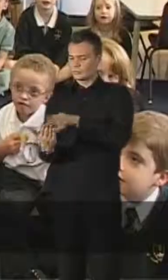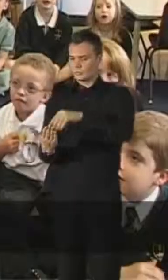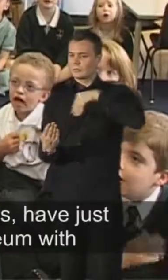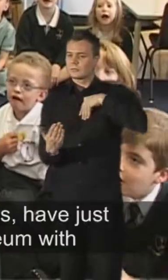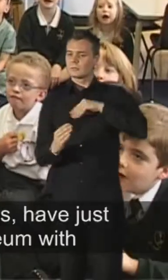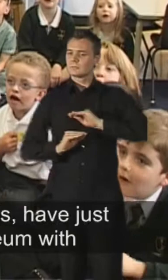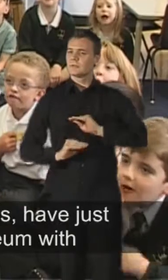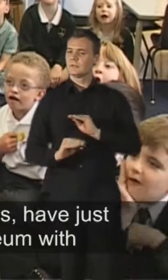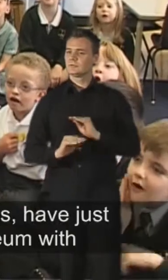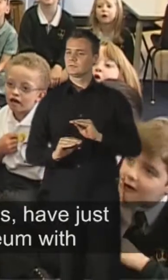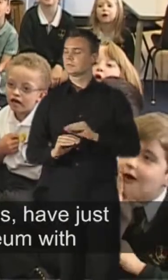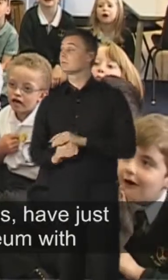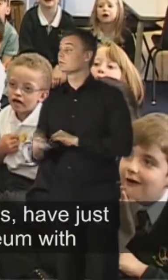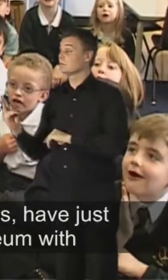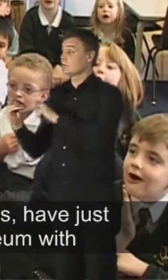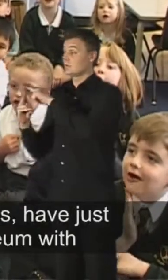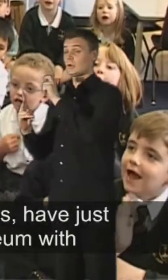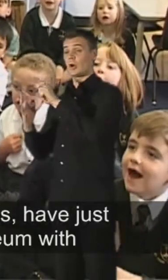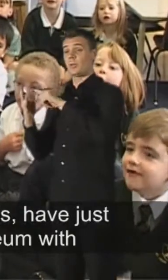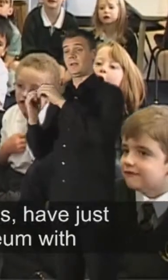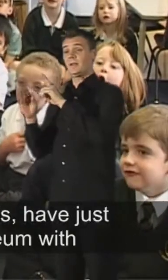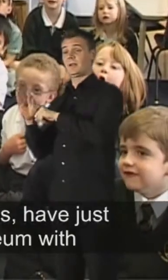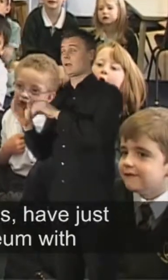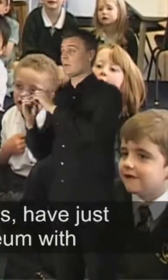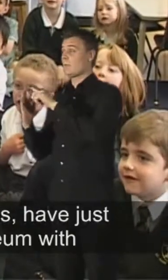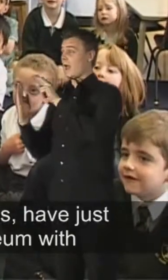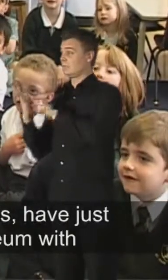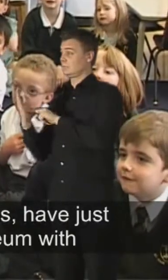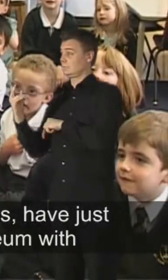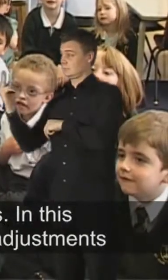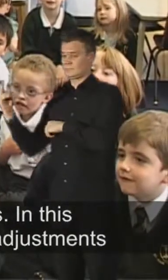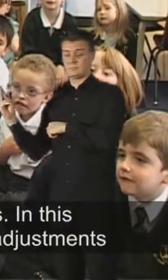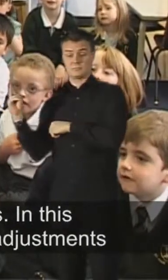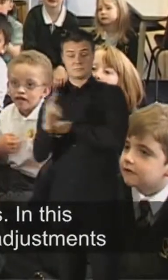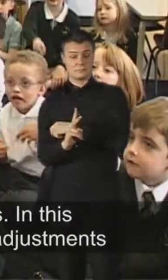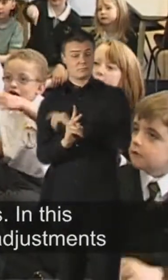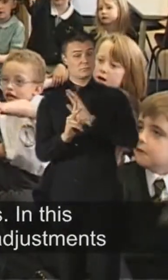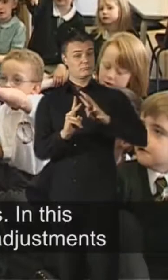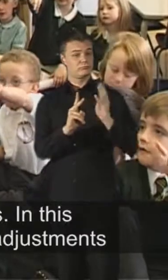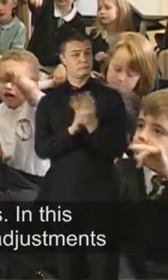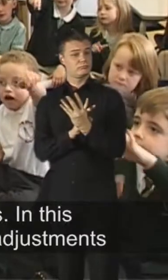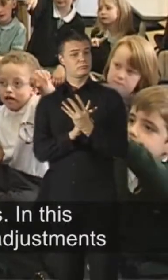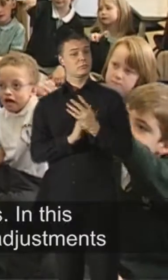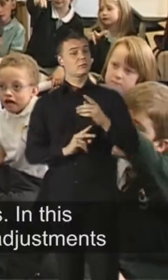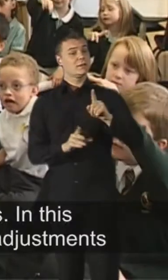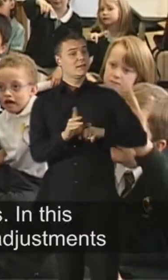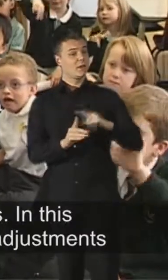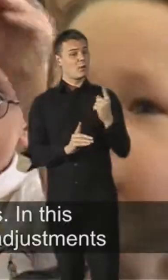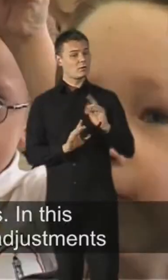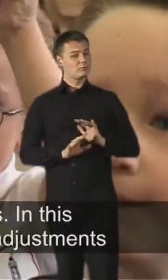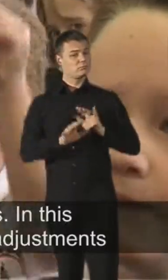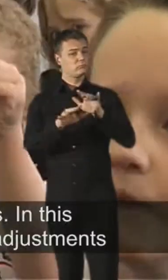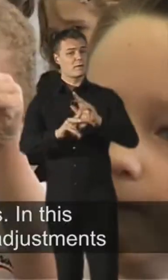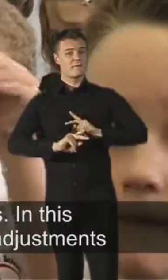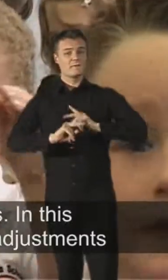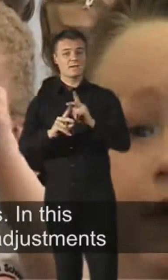likewise. Kobe and Ben, 2 Woodlands pupils, have just been on a visit to a farm and museum with their St John Vianney's Year 1 peers.